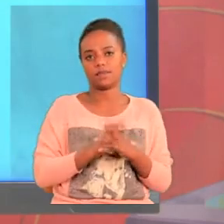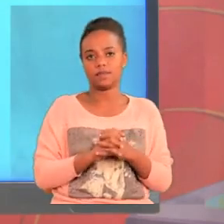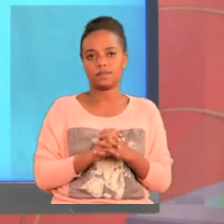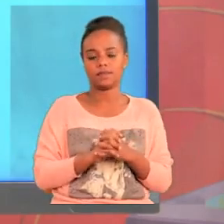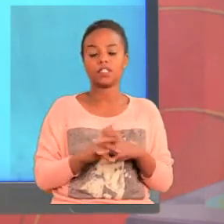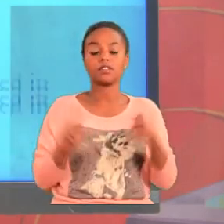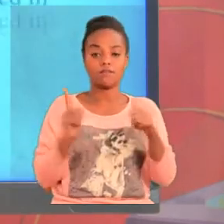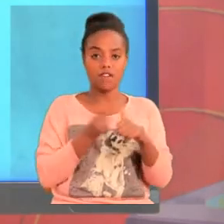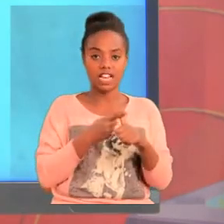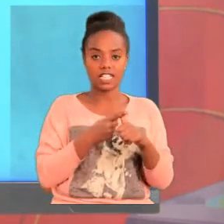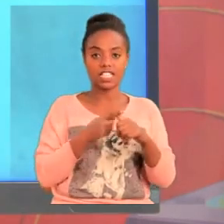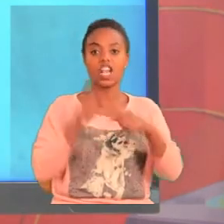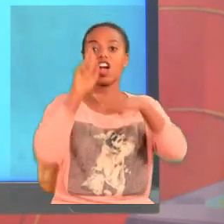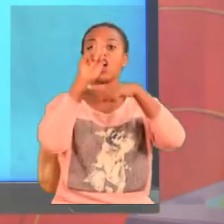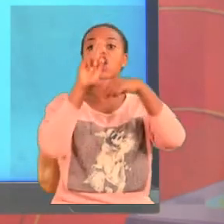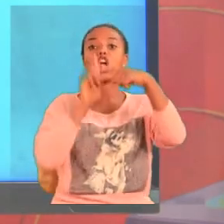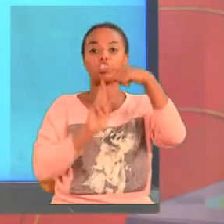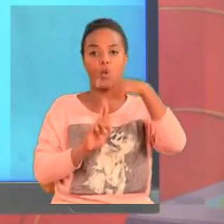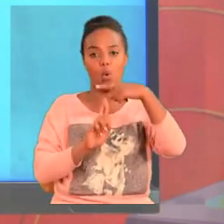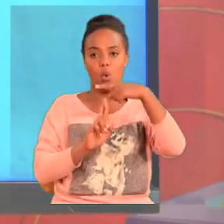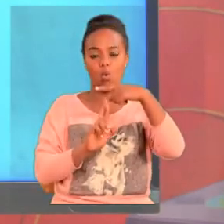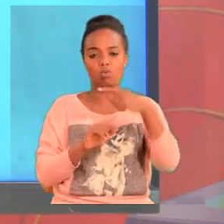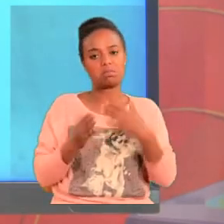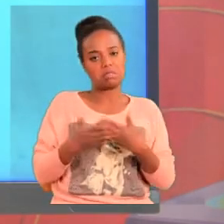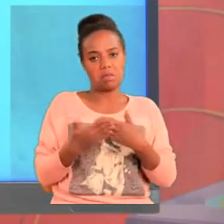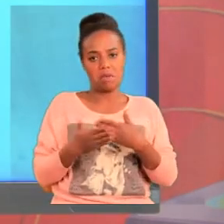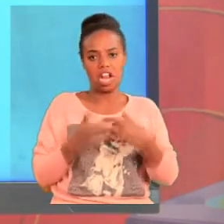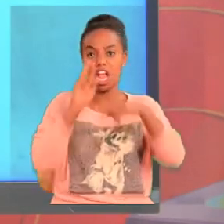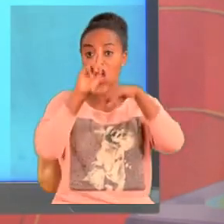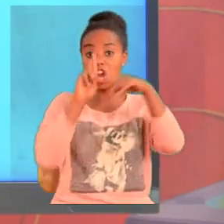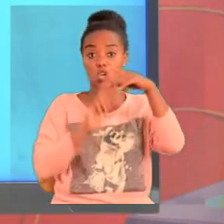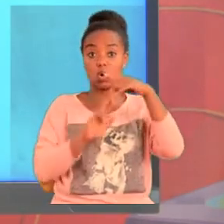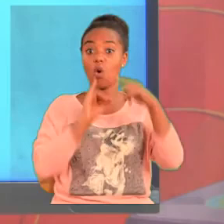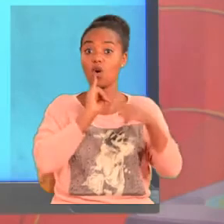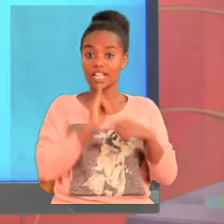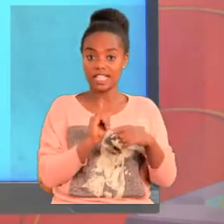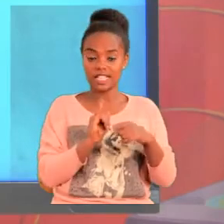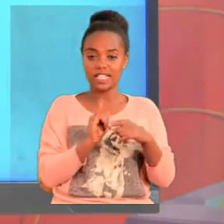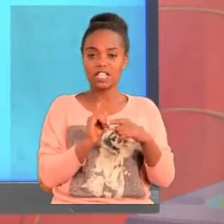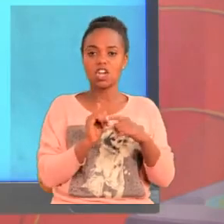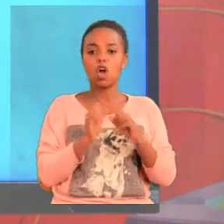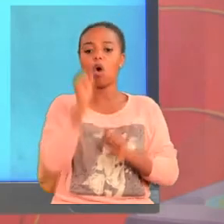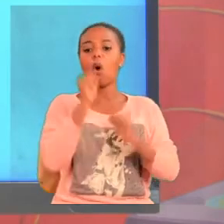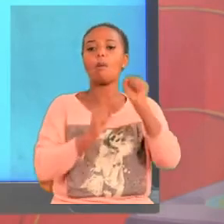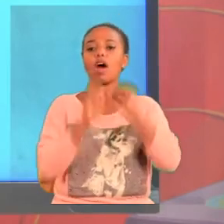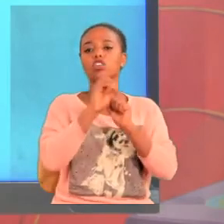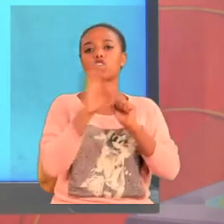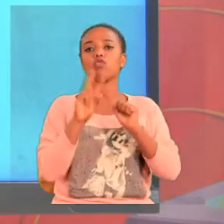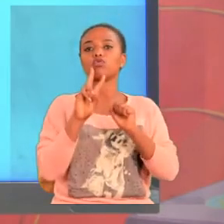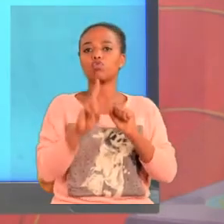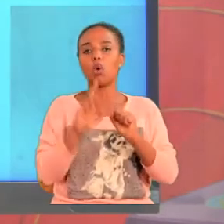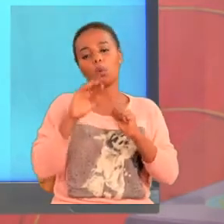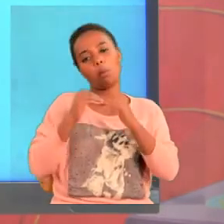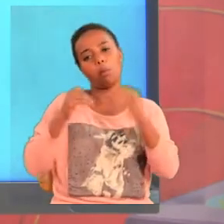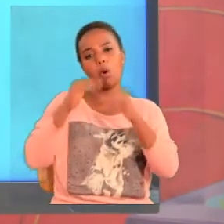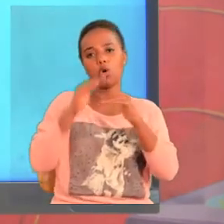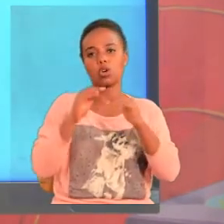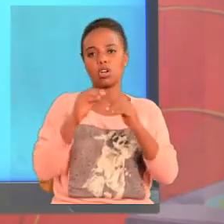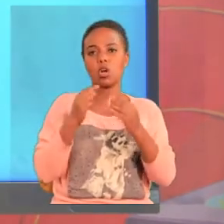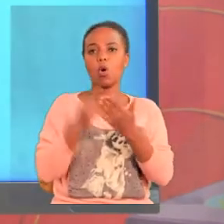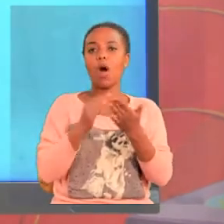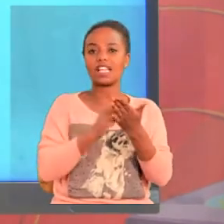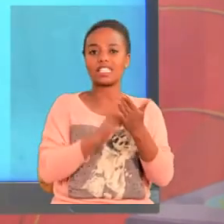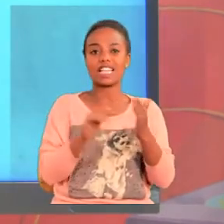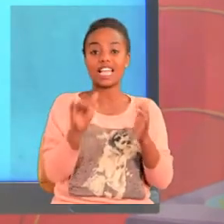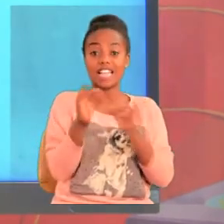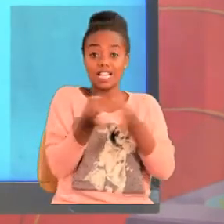First, ratio. Simply, ratio is a comparison of two or more quantities expressed in the